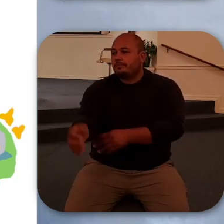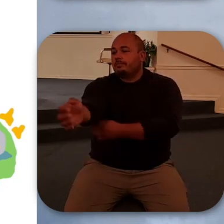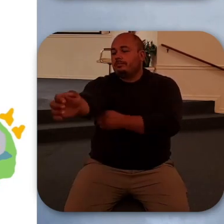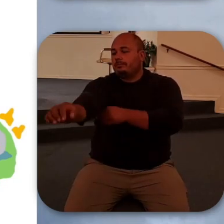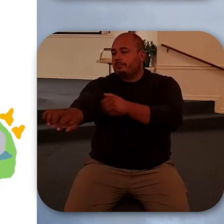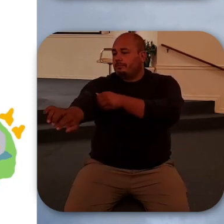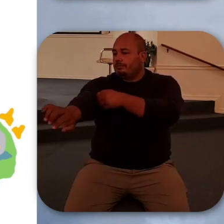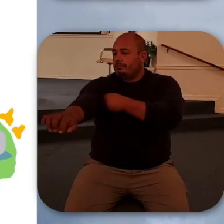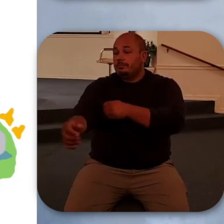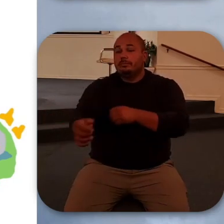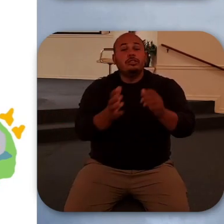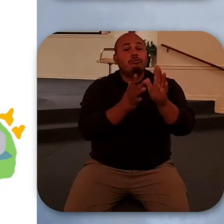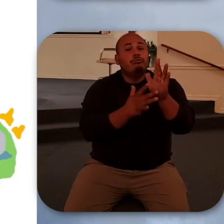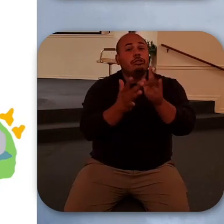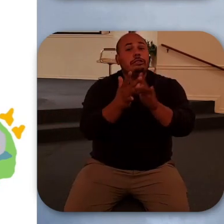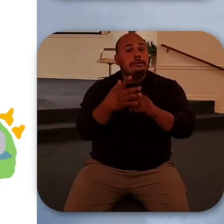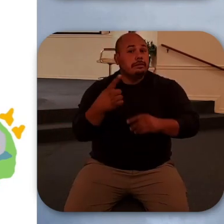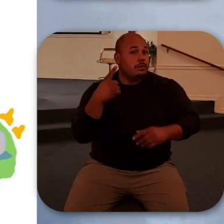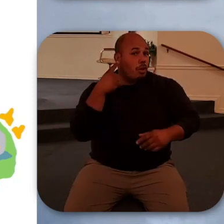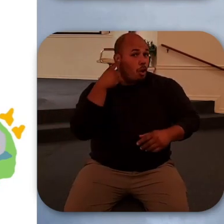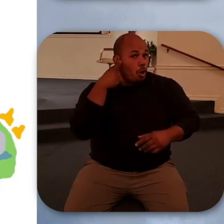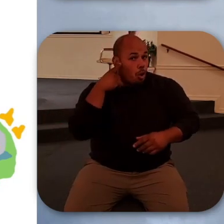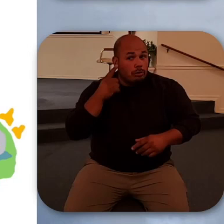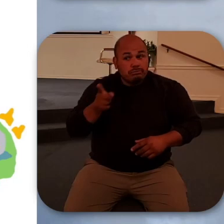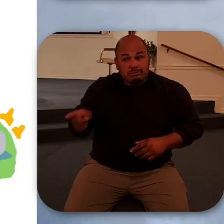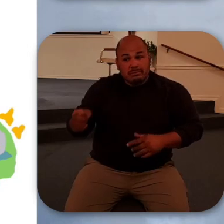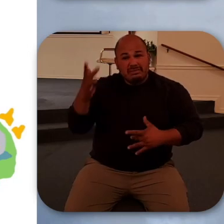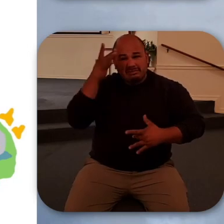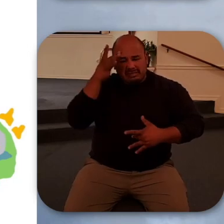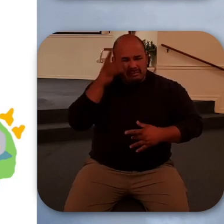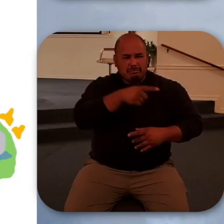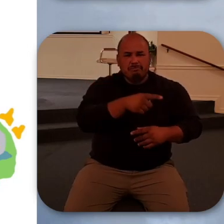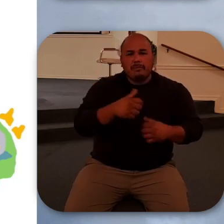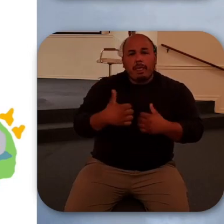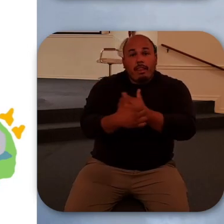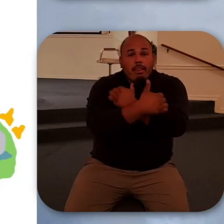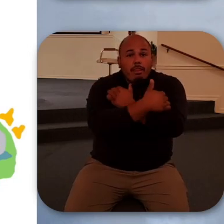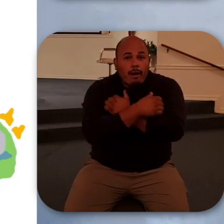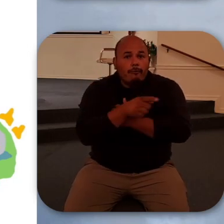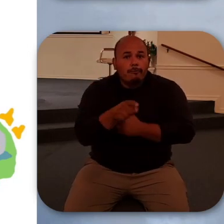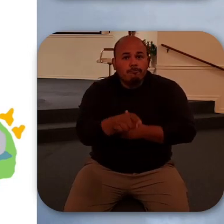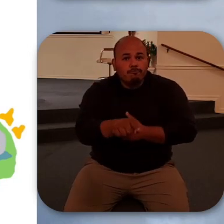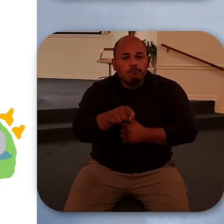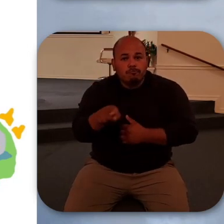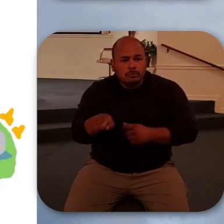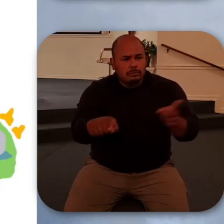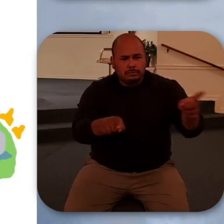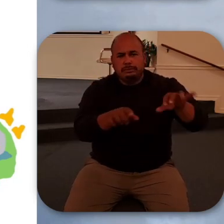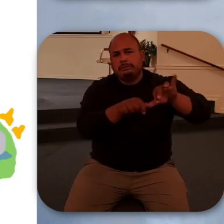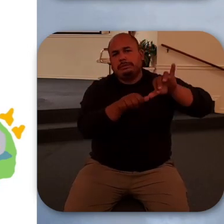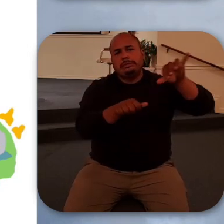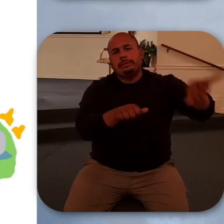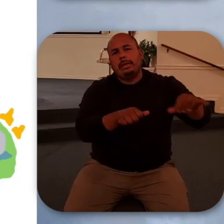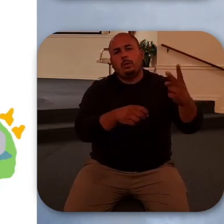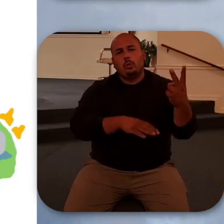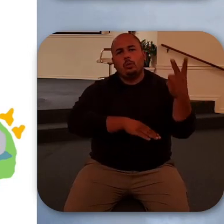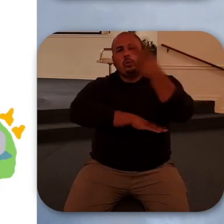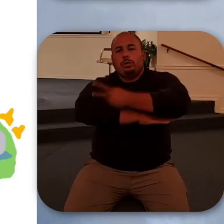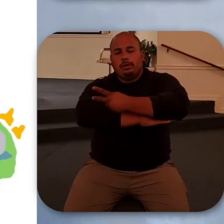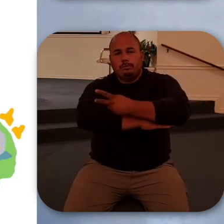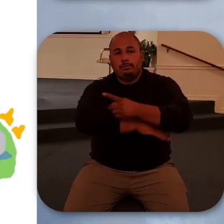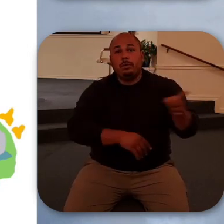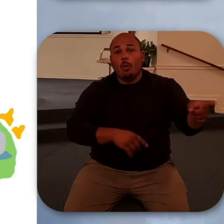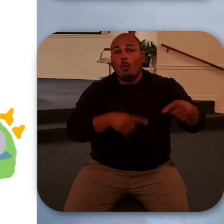and Lazarus. So when he heard that Lazarus was sick, he stayed where he was two more days. And then he said to his disciples,